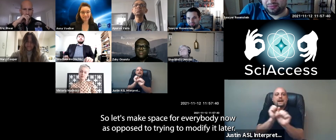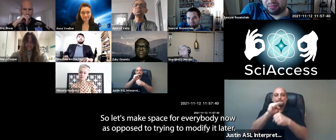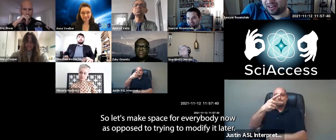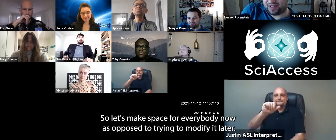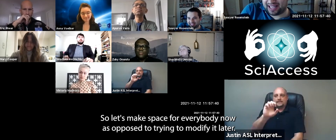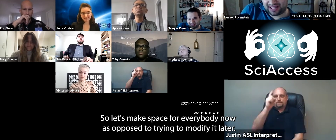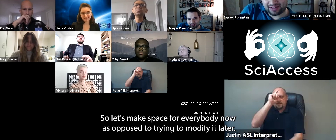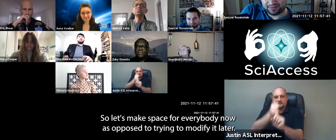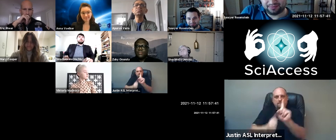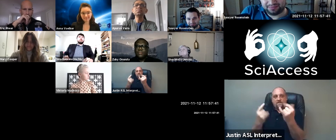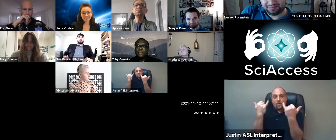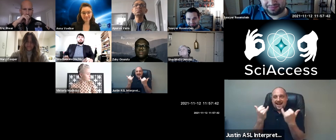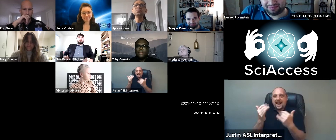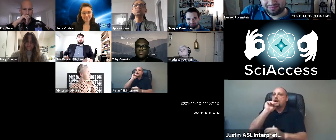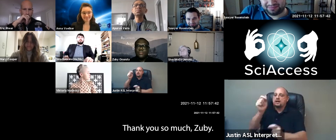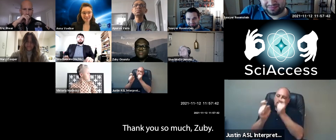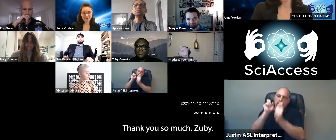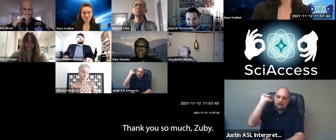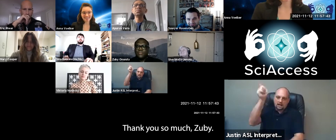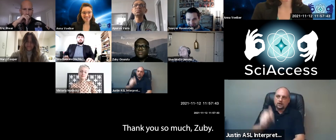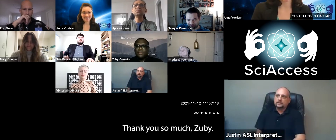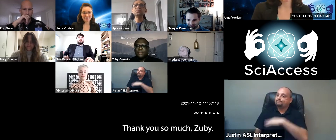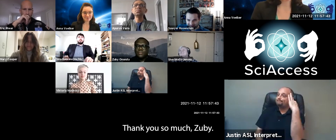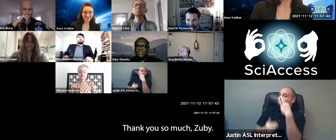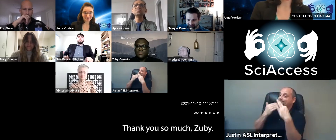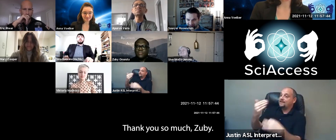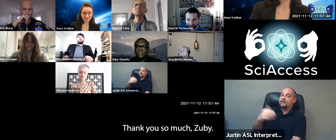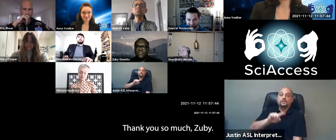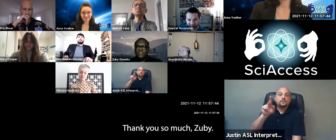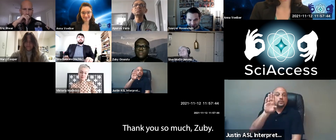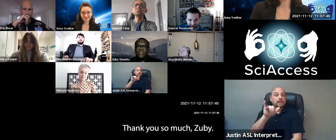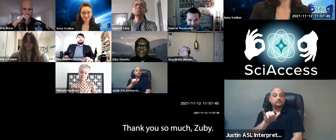to modify it later. Thank you so much. Zuby.